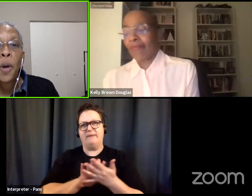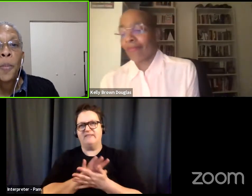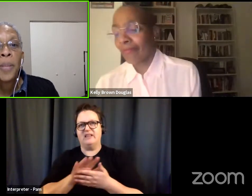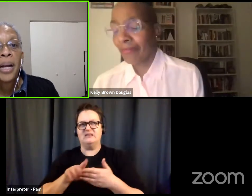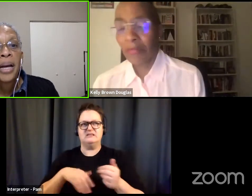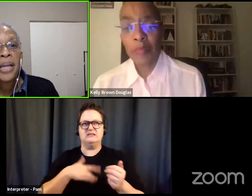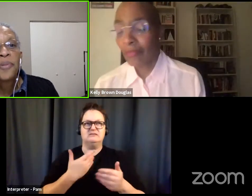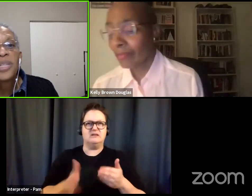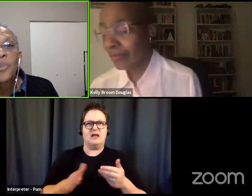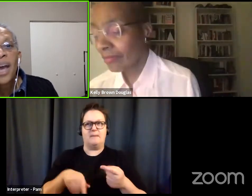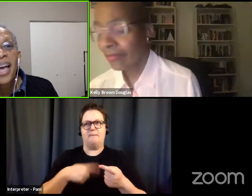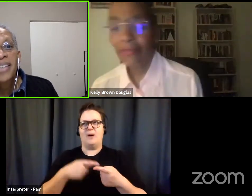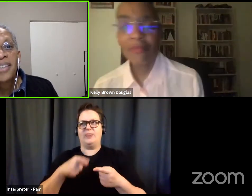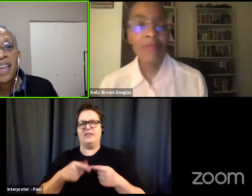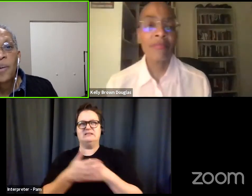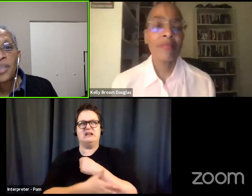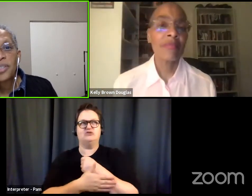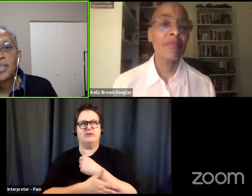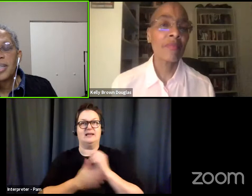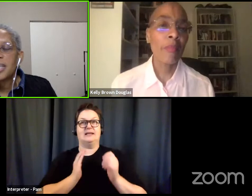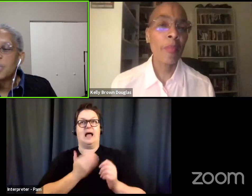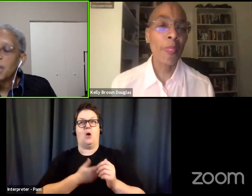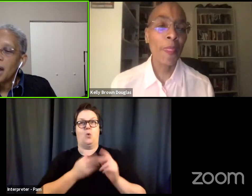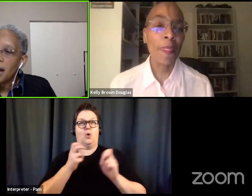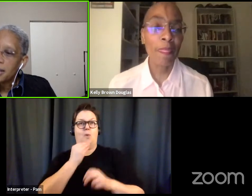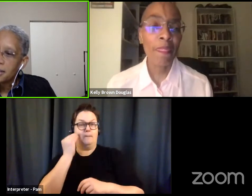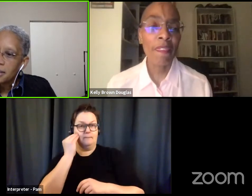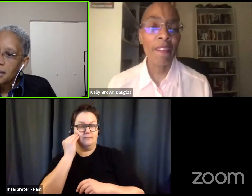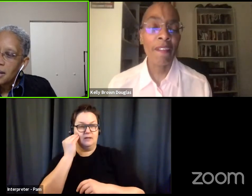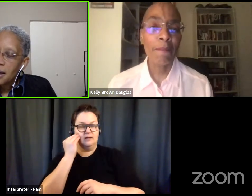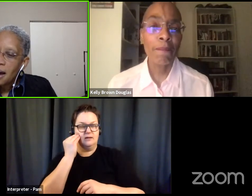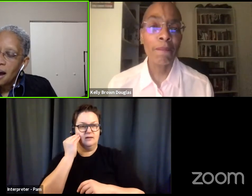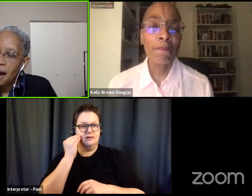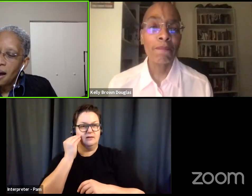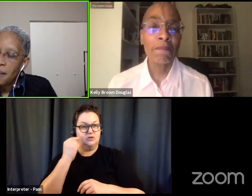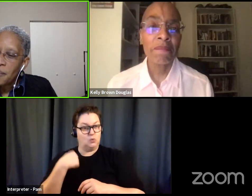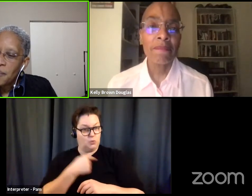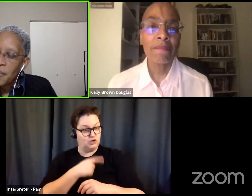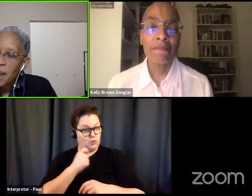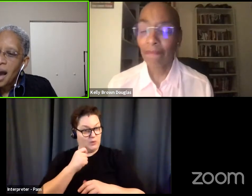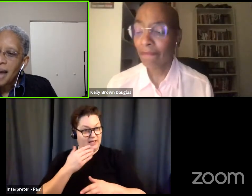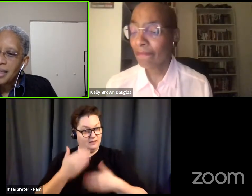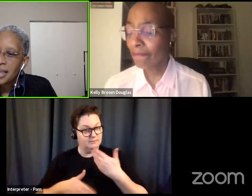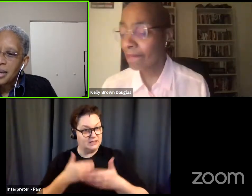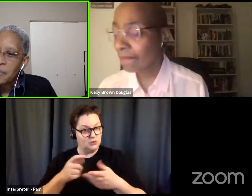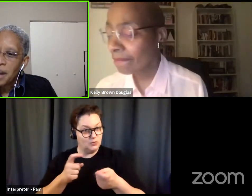as our home? And the reason why I ask you that question is because